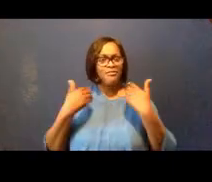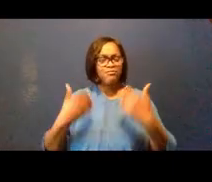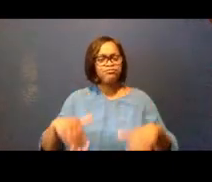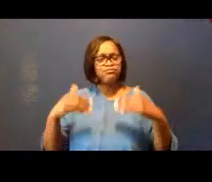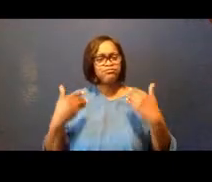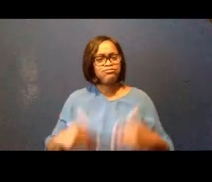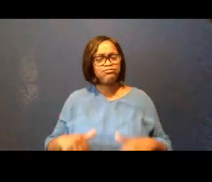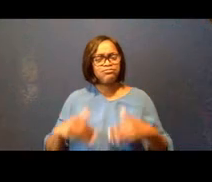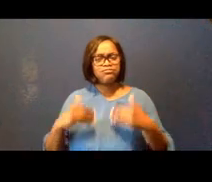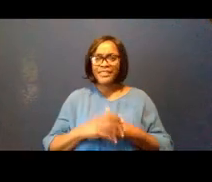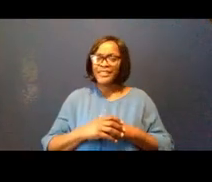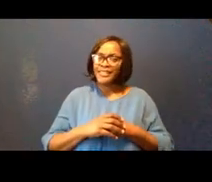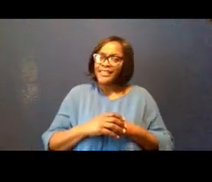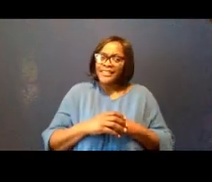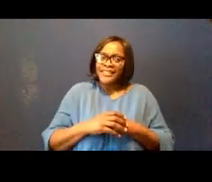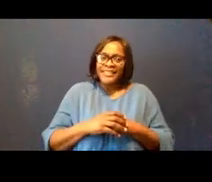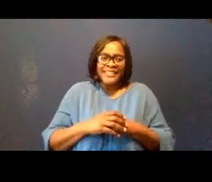So